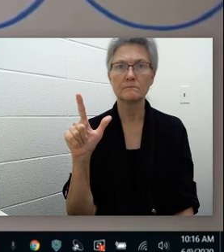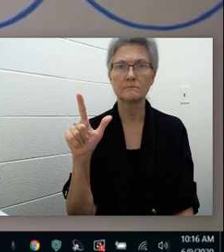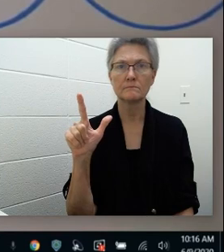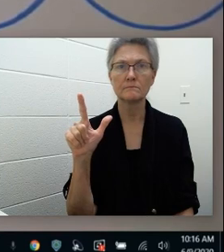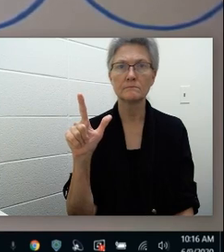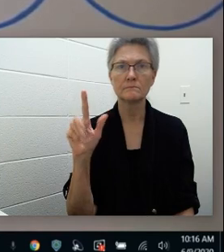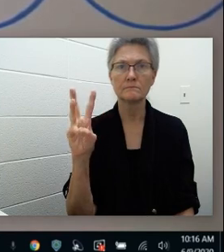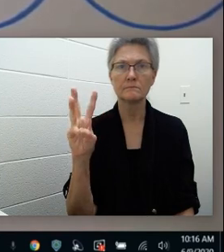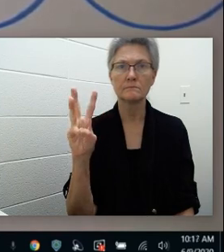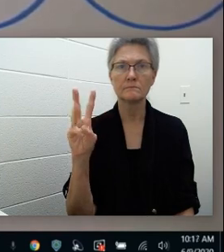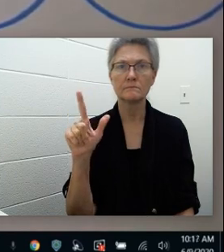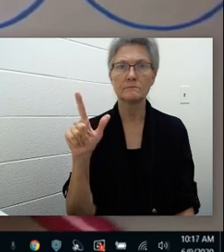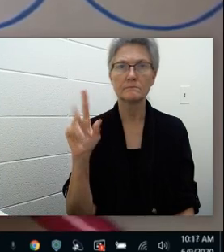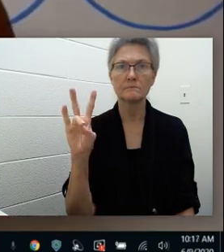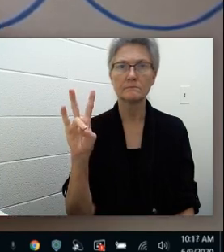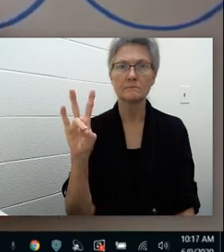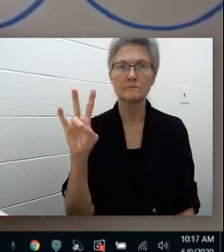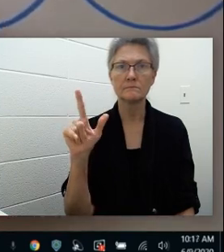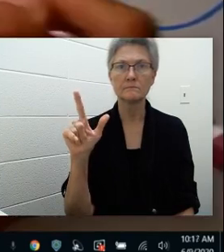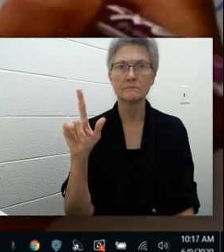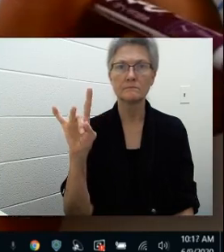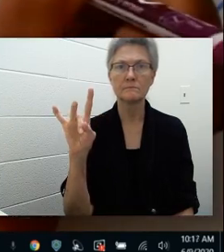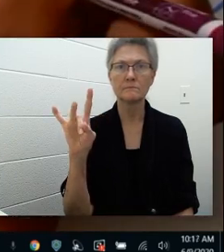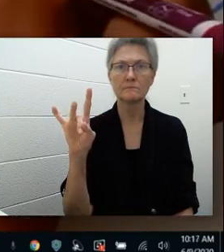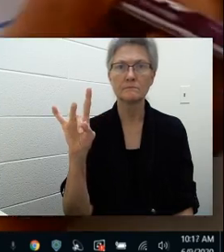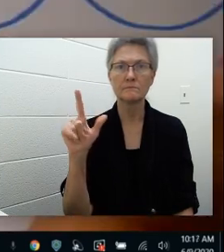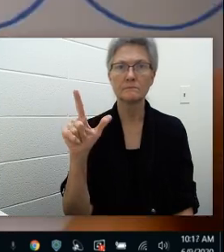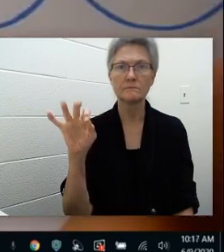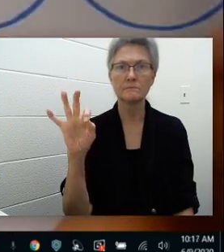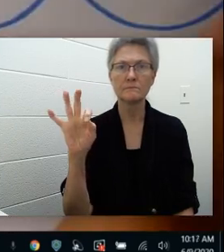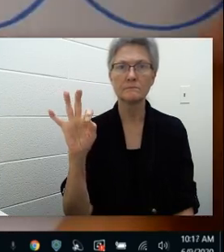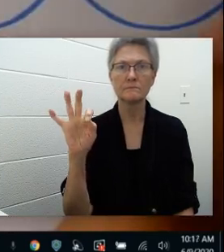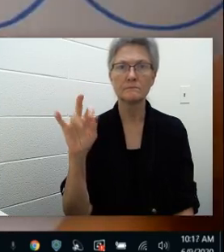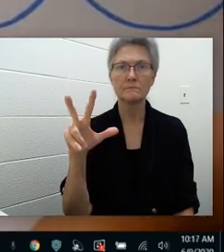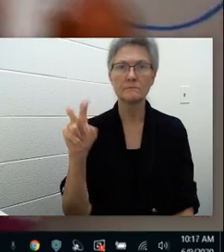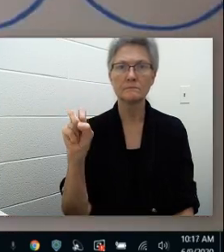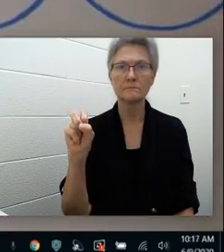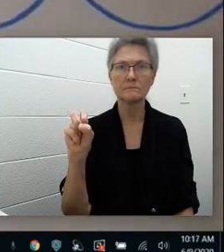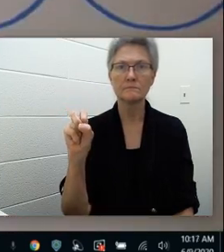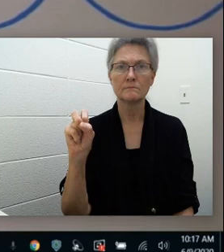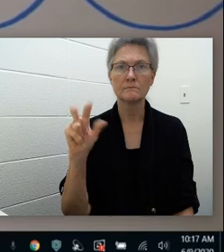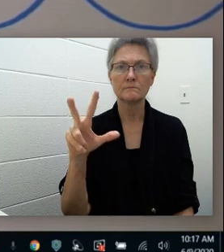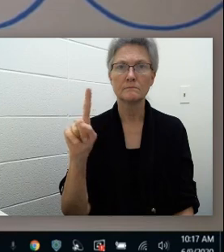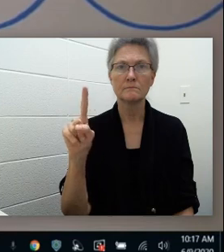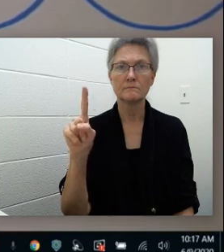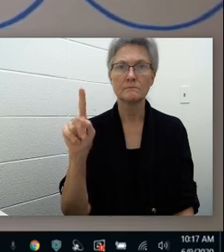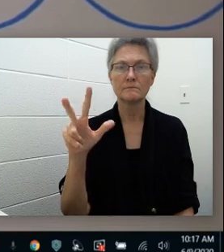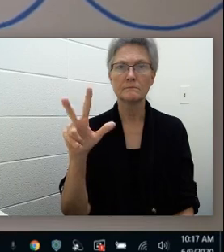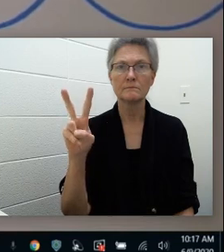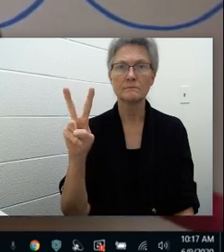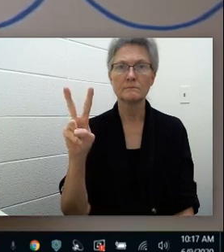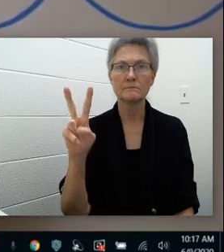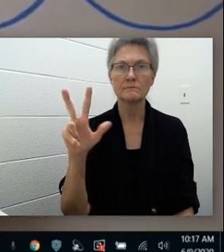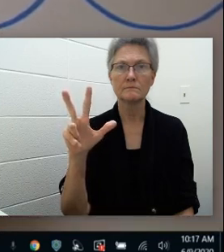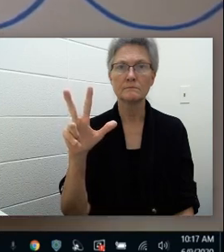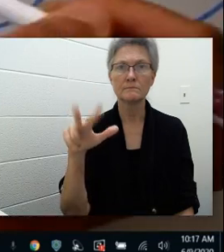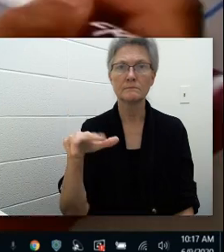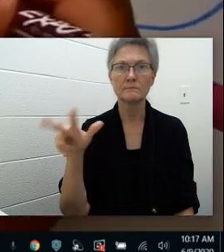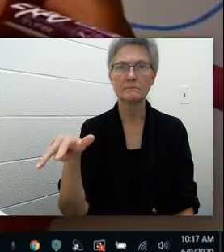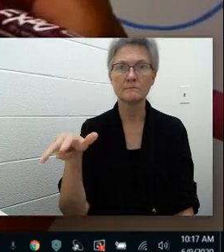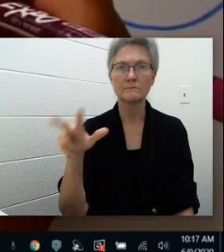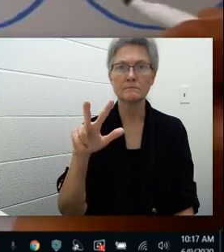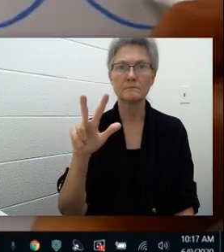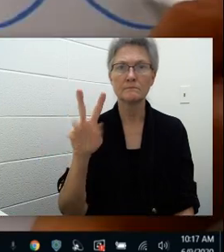25, 26, 27, 28, 29, 30, 31, 32,